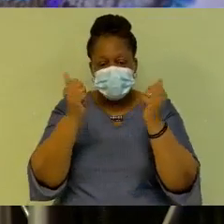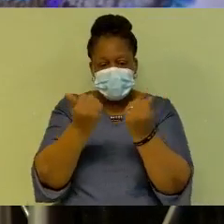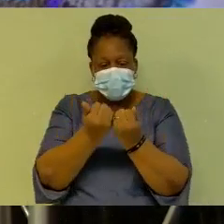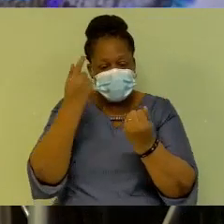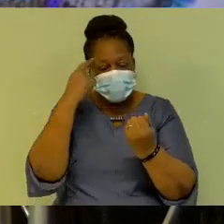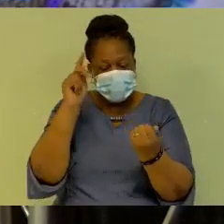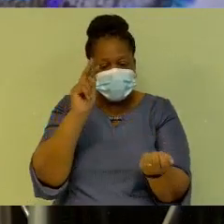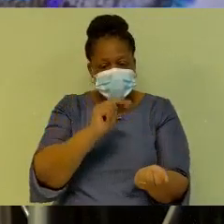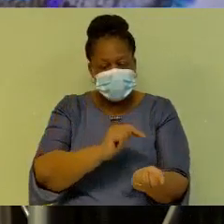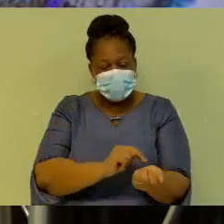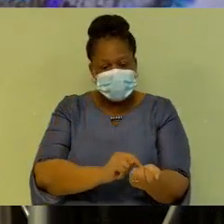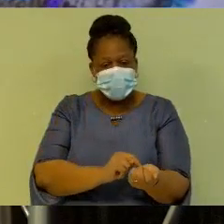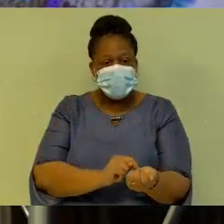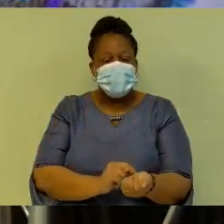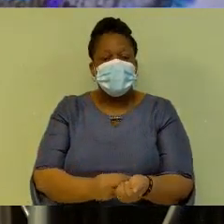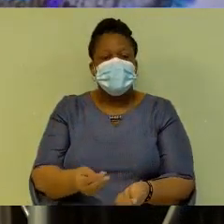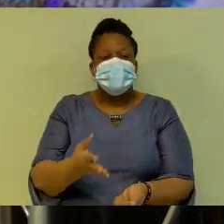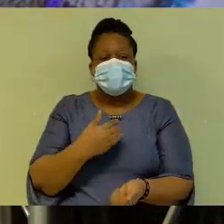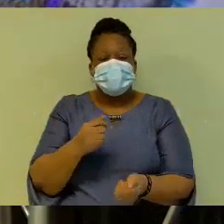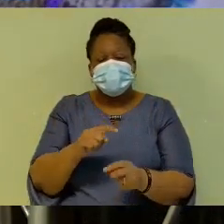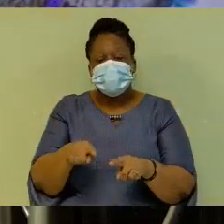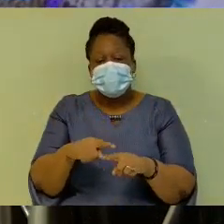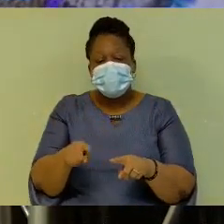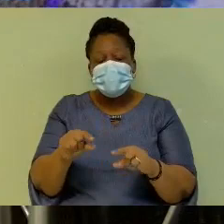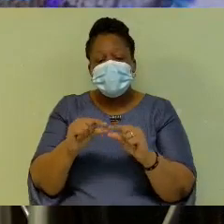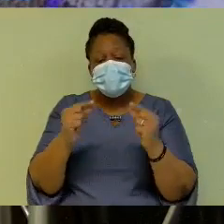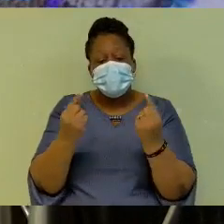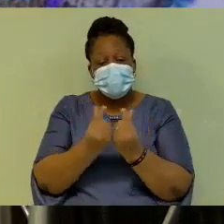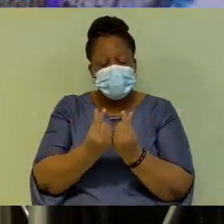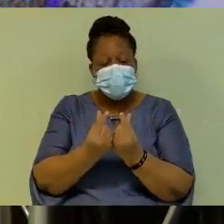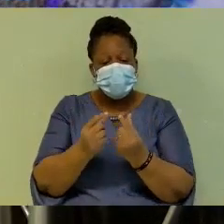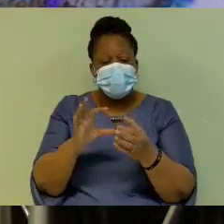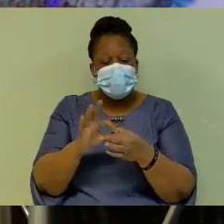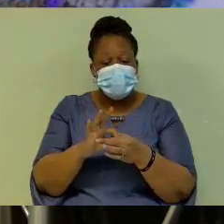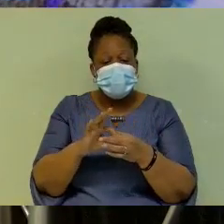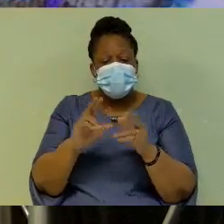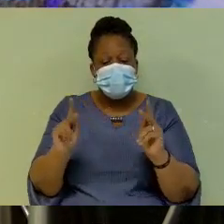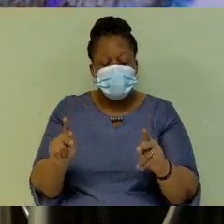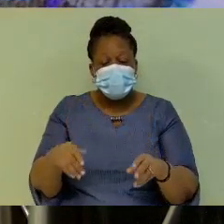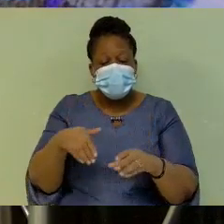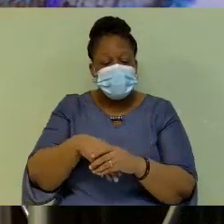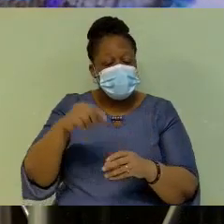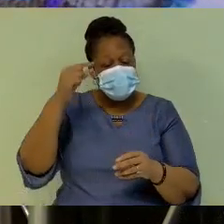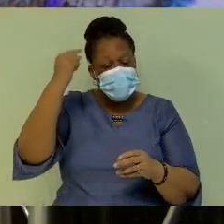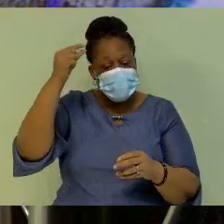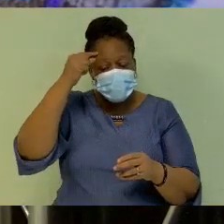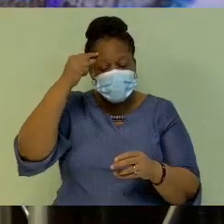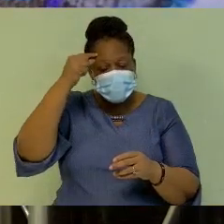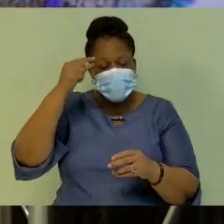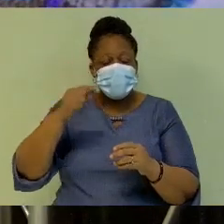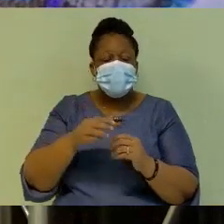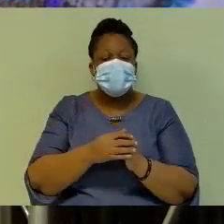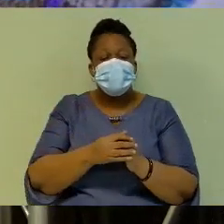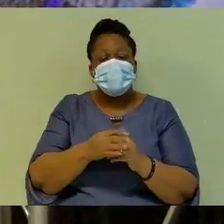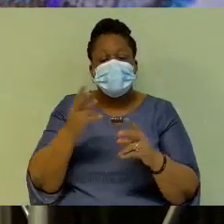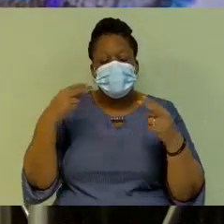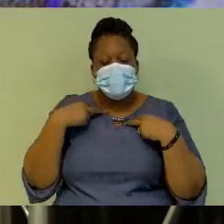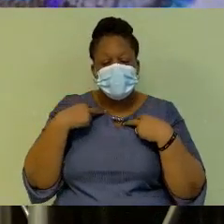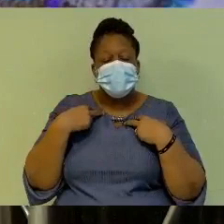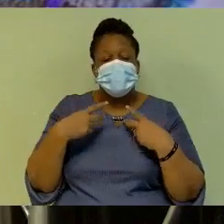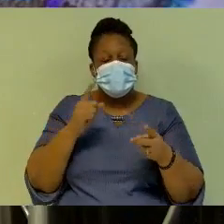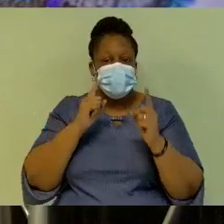Resources Department of the Civil Service, and the nursing leadership within the community-based and institution-based healthcare settings have